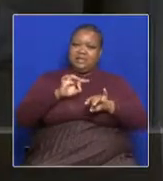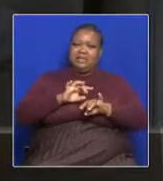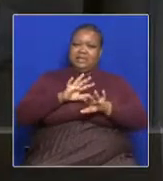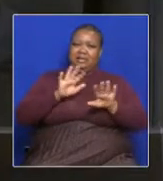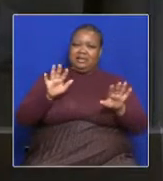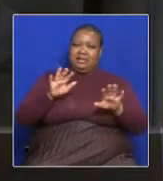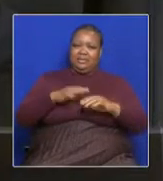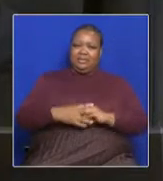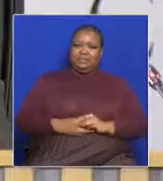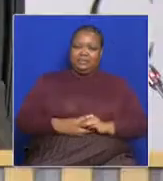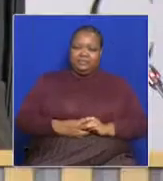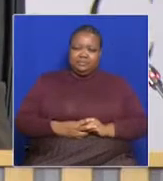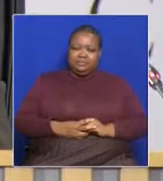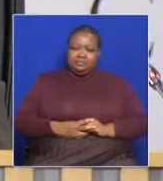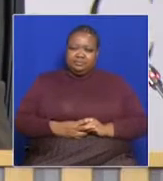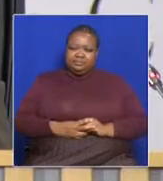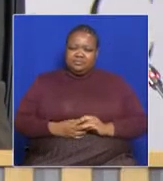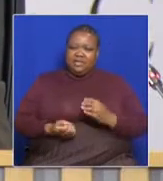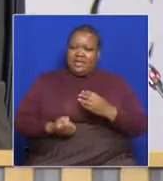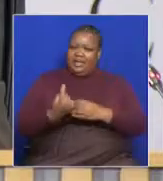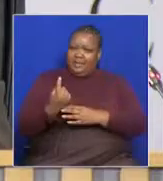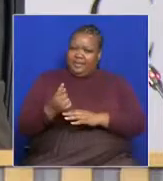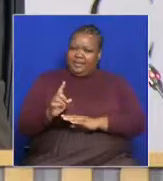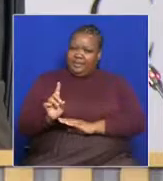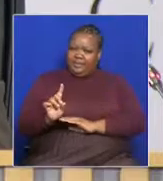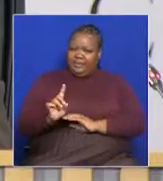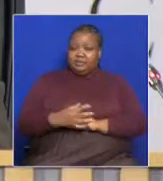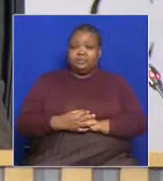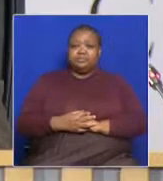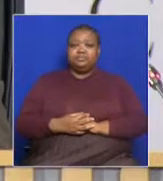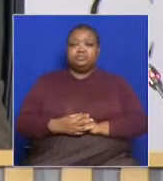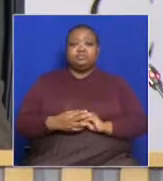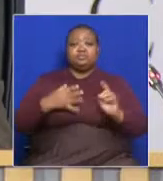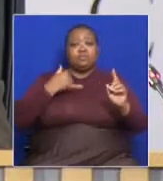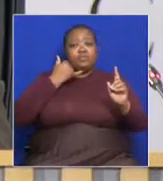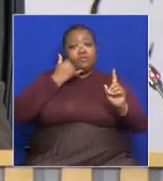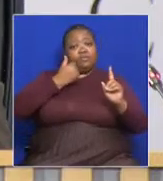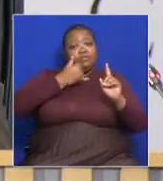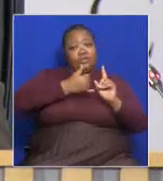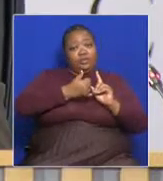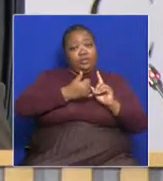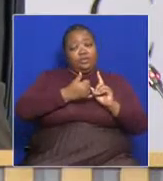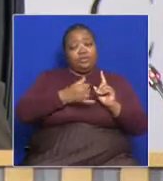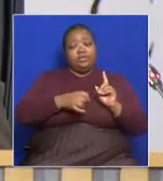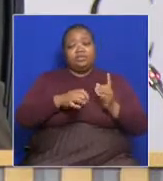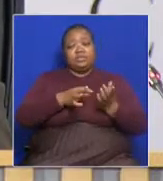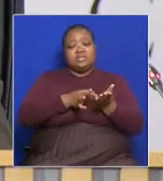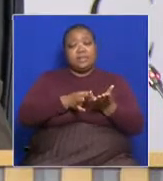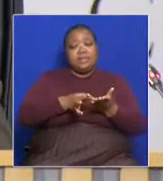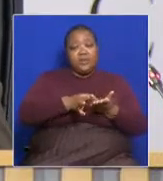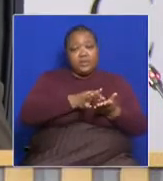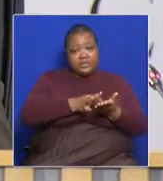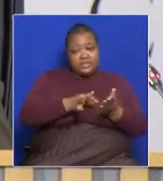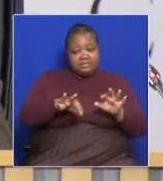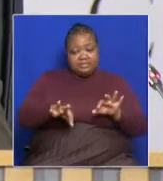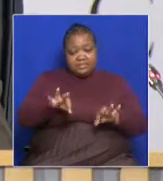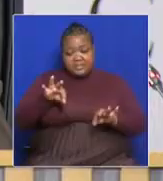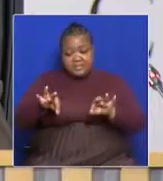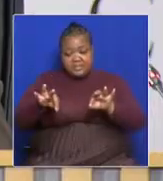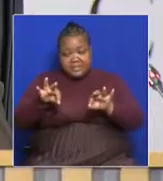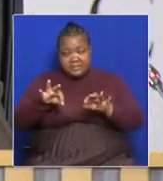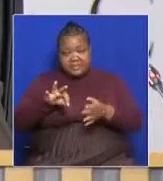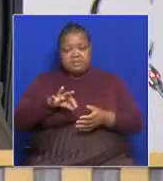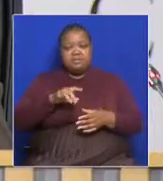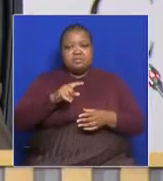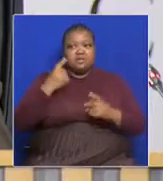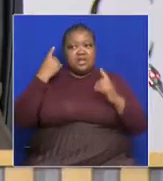what in fact happened? When I did call him and tell him about the samples issue, but at that stage, I thought on the 22nd